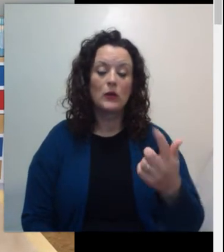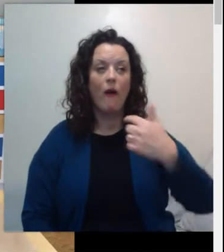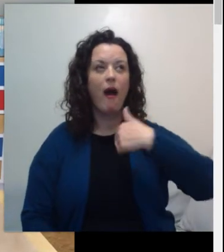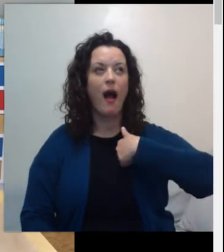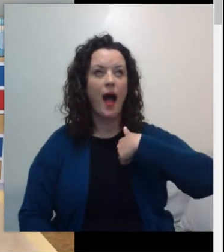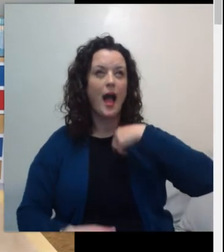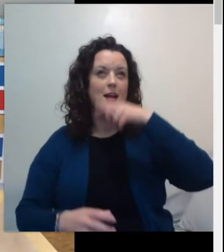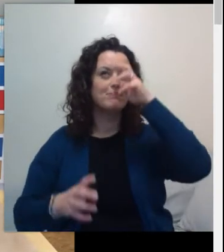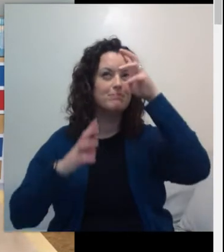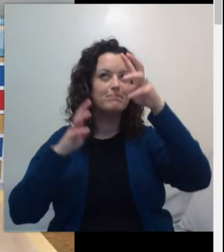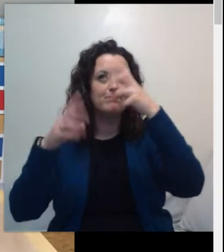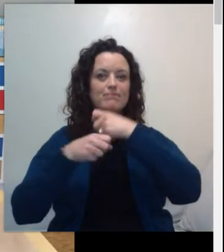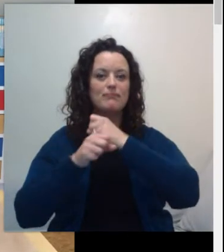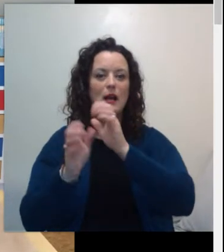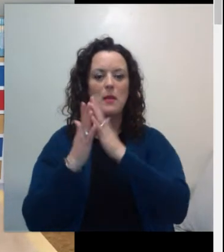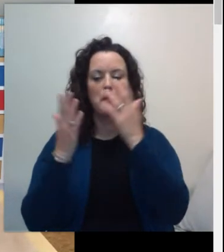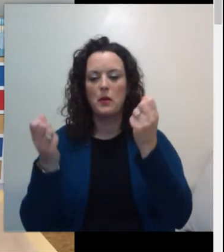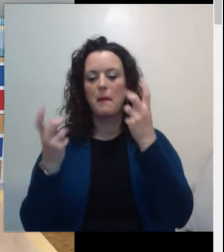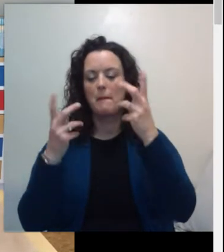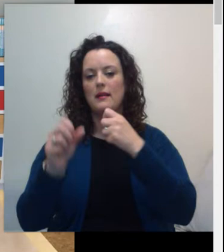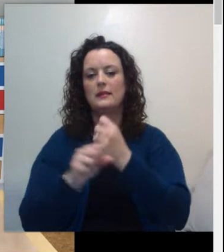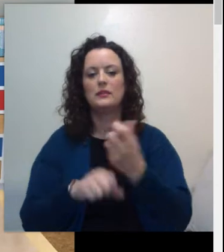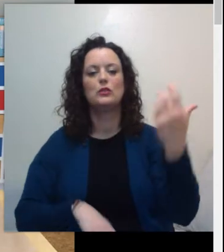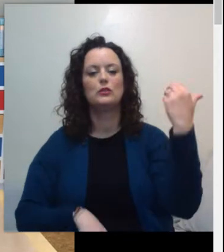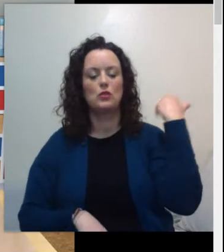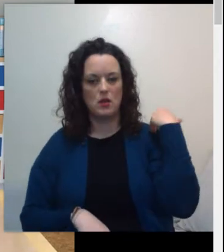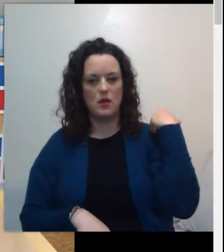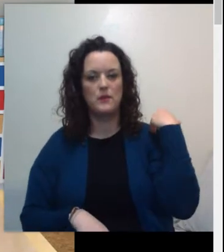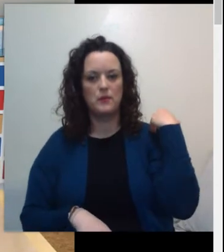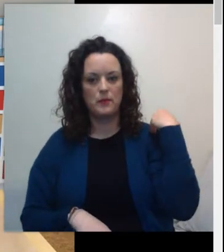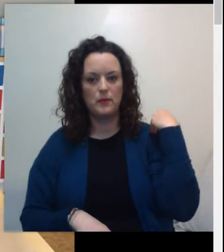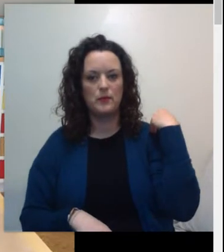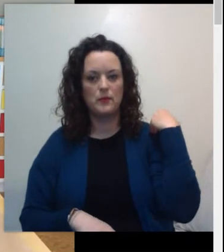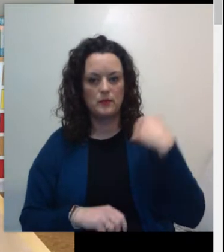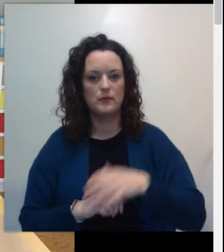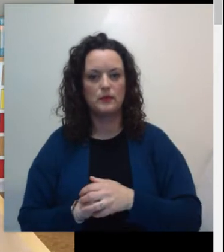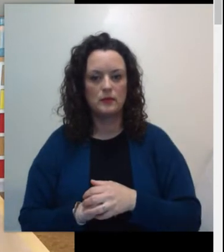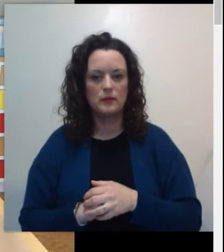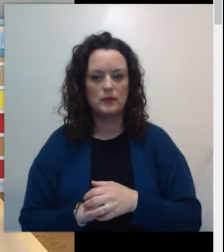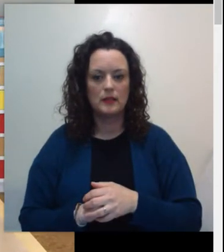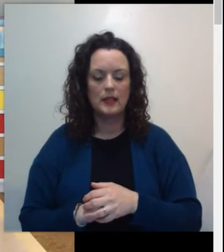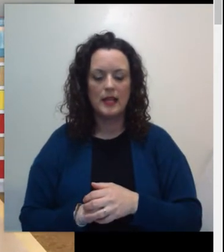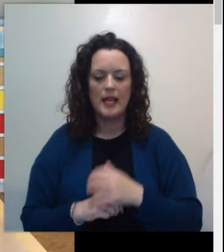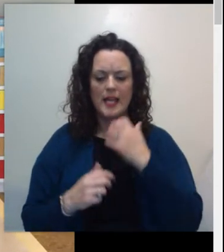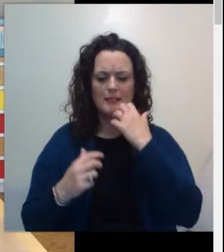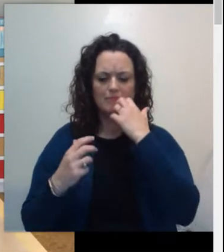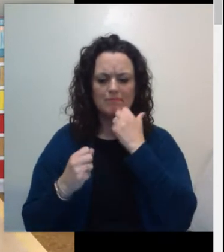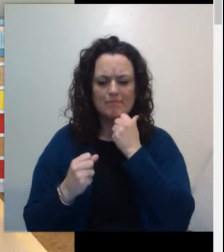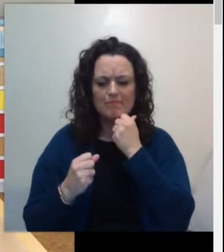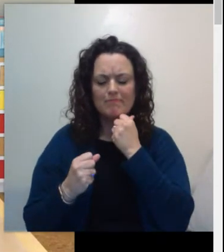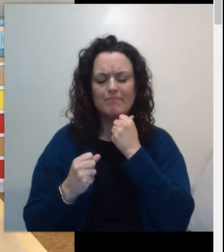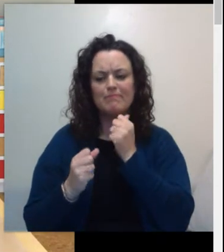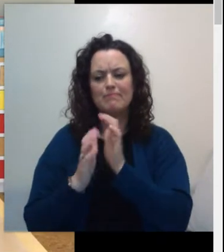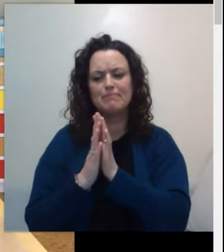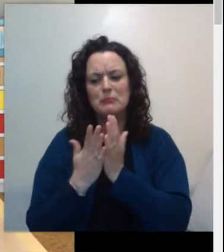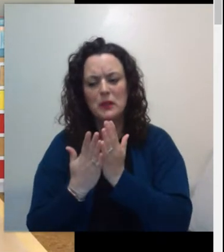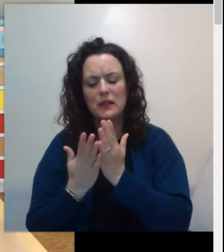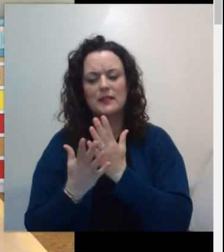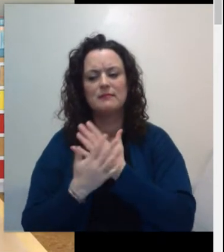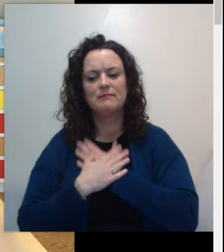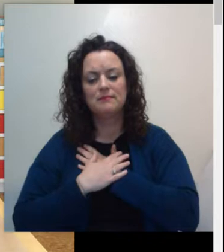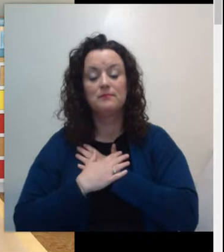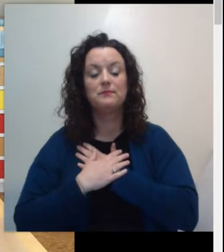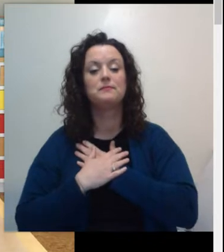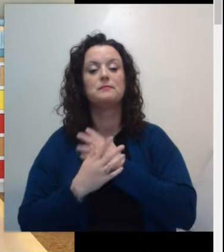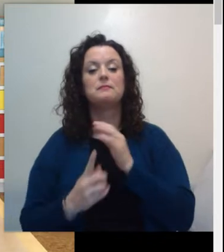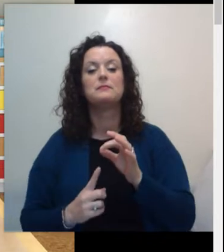years ago, and it mattered to me a lot because something very special happened. When I was a kid,